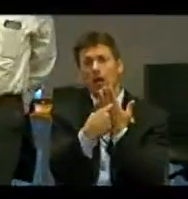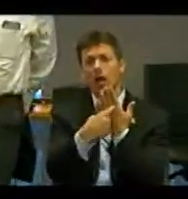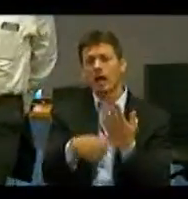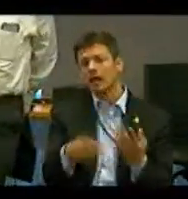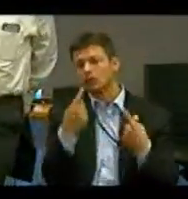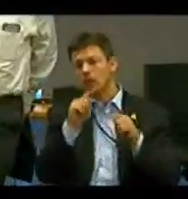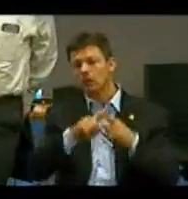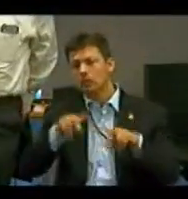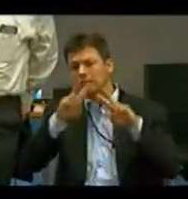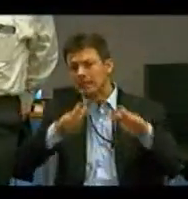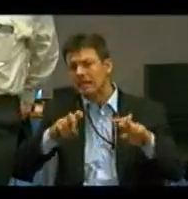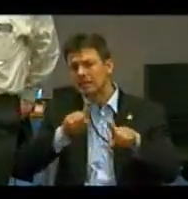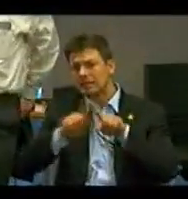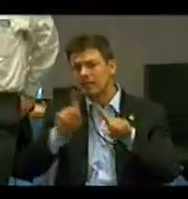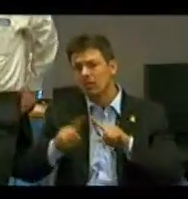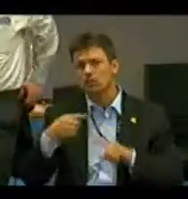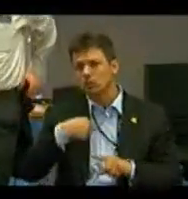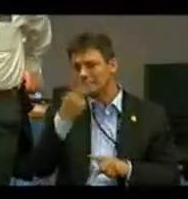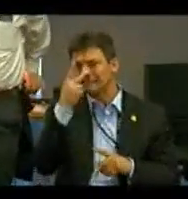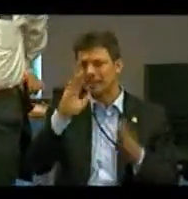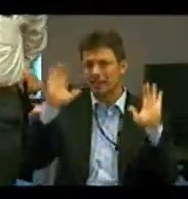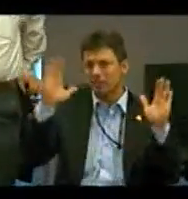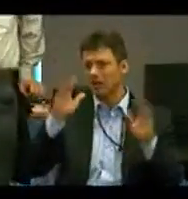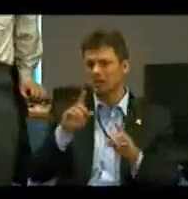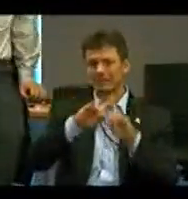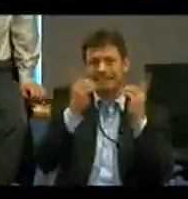try to assess any differences we see between districts?